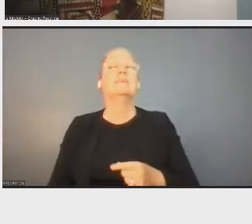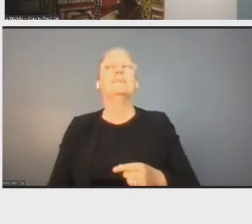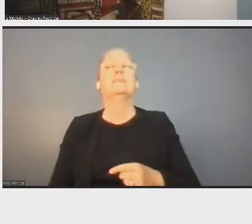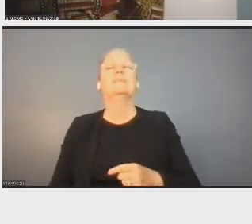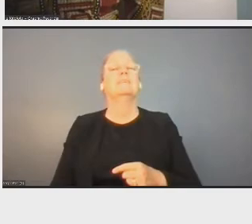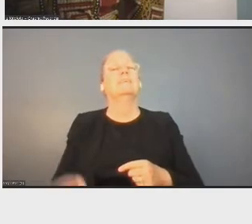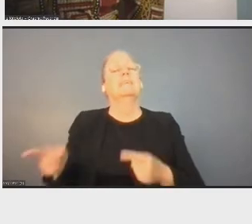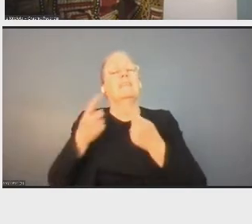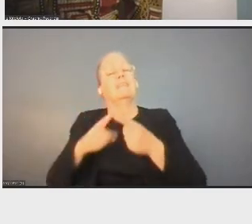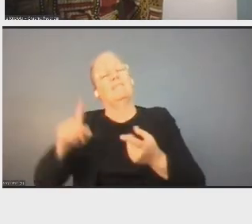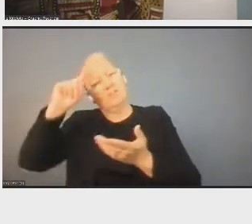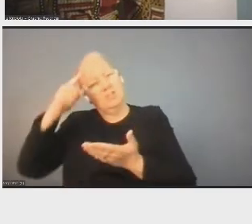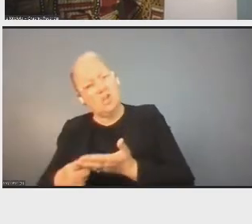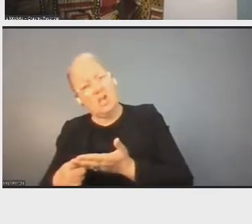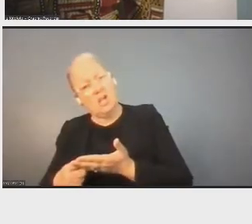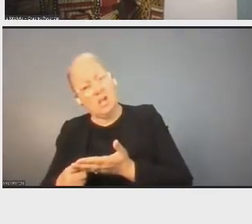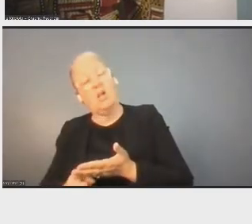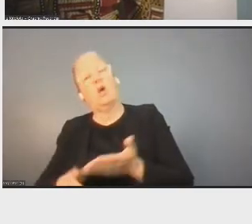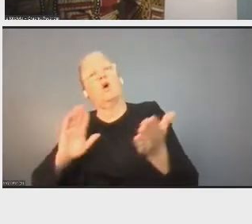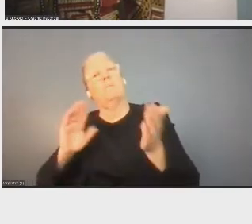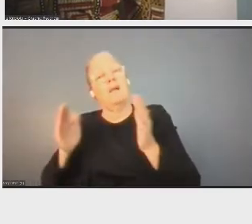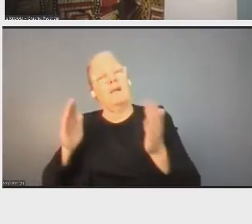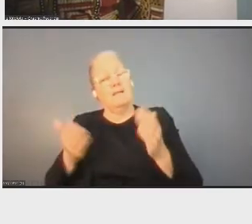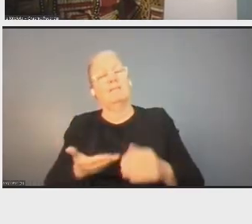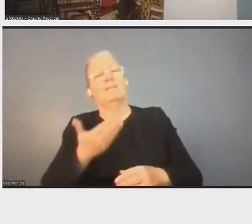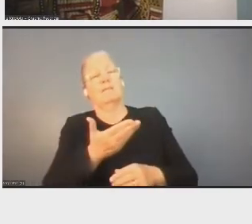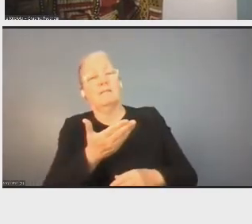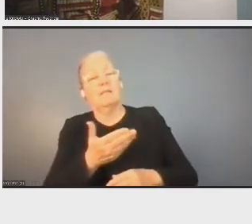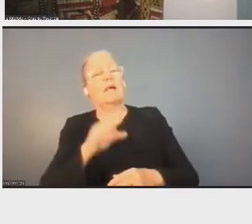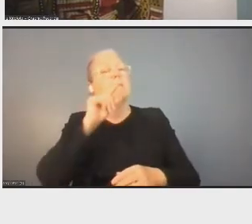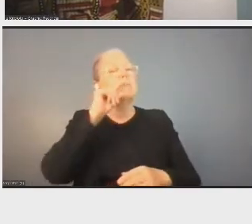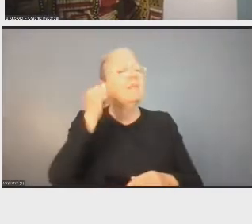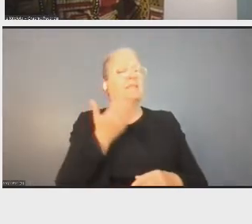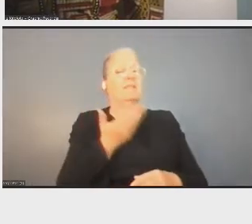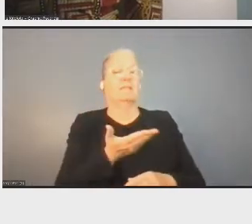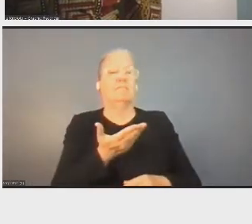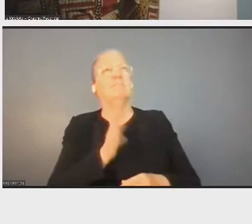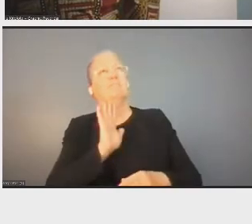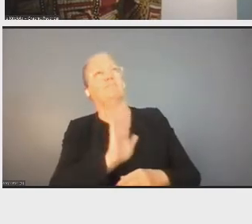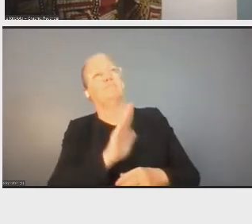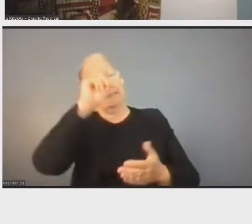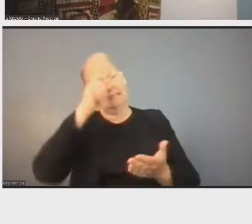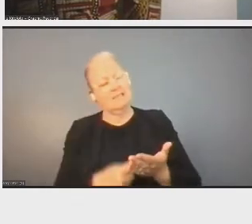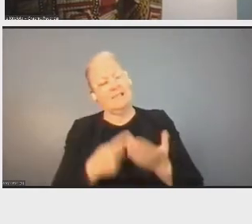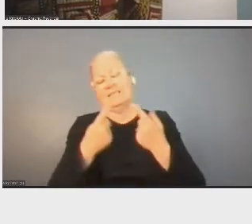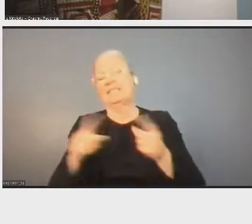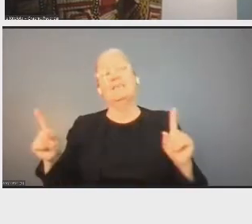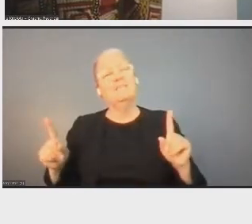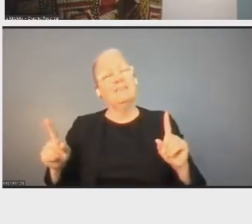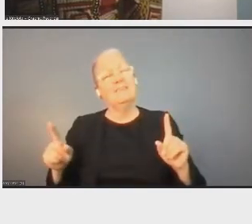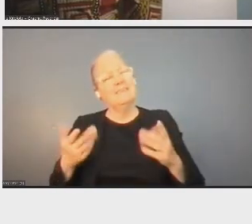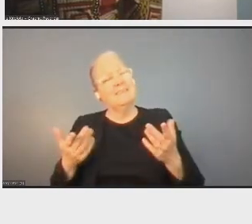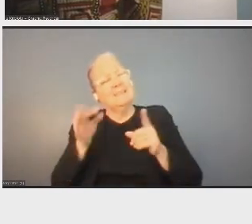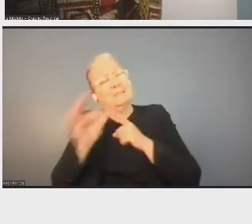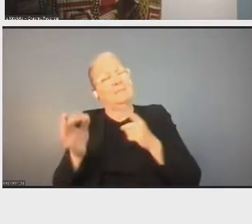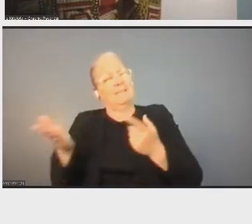decisions versus what a male member of a society would make. So simple things like that. And if you